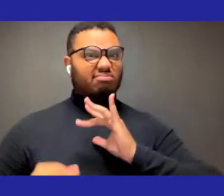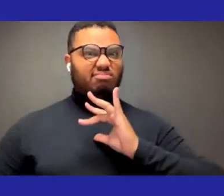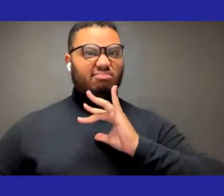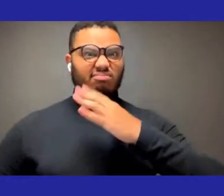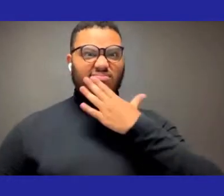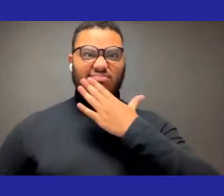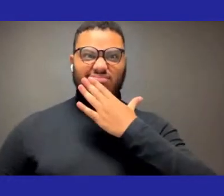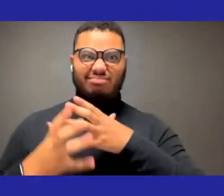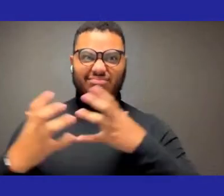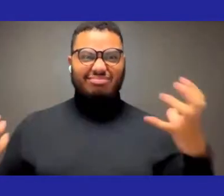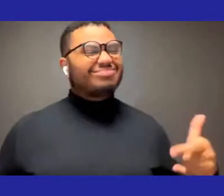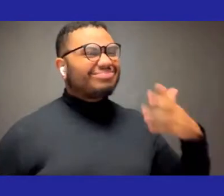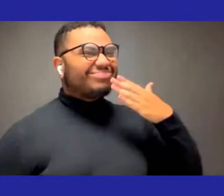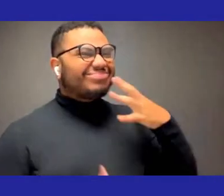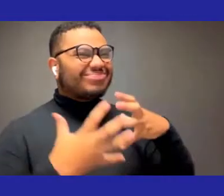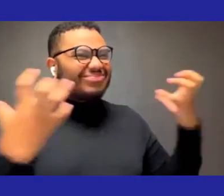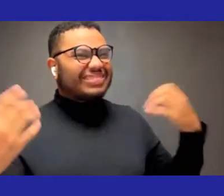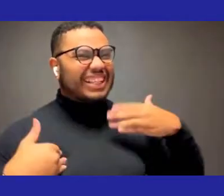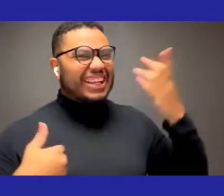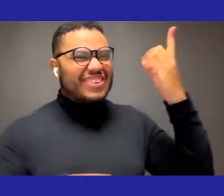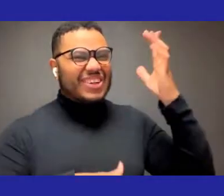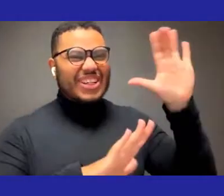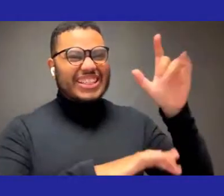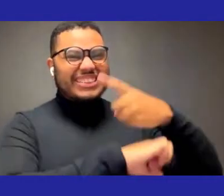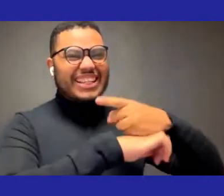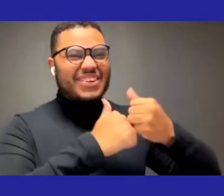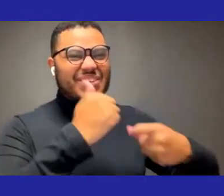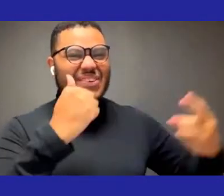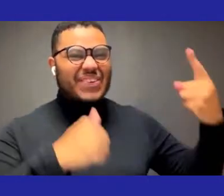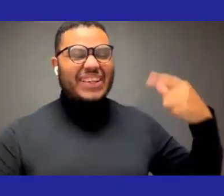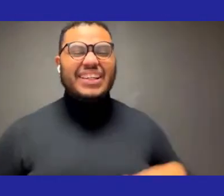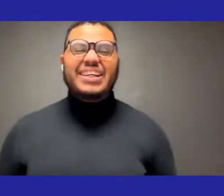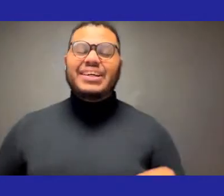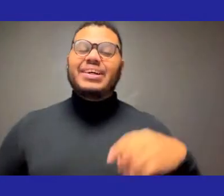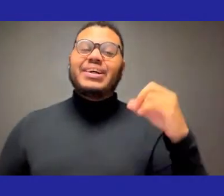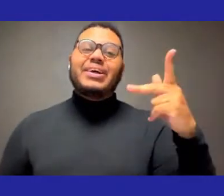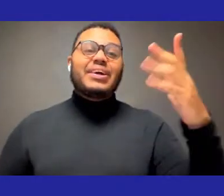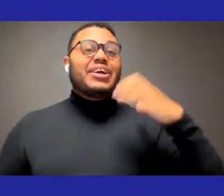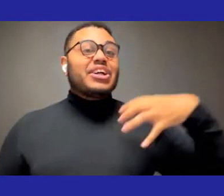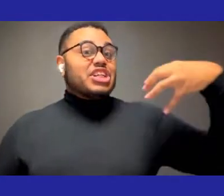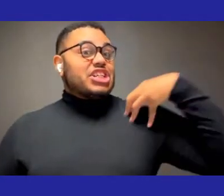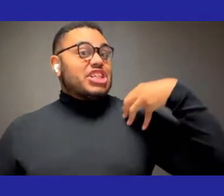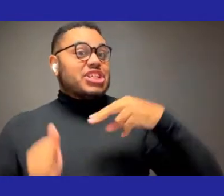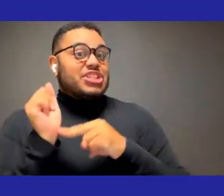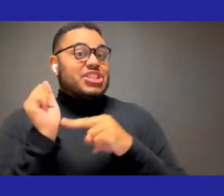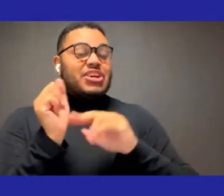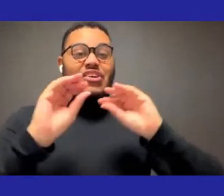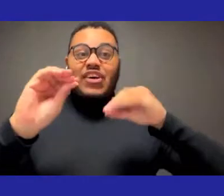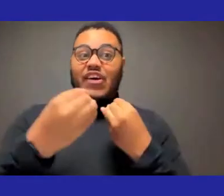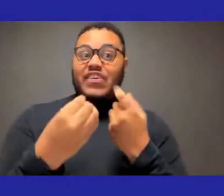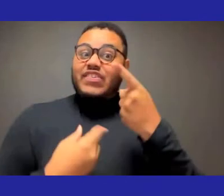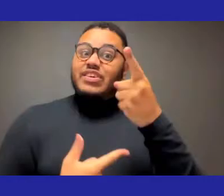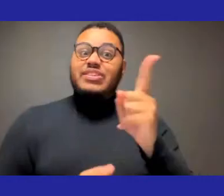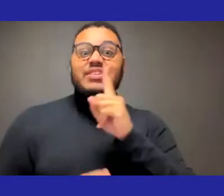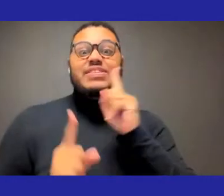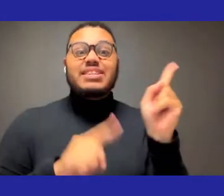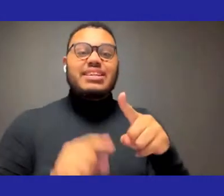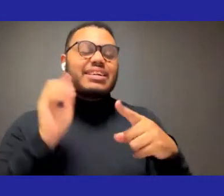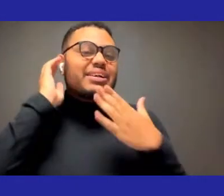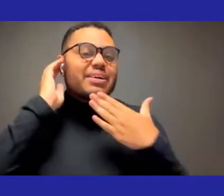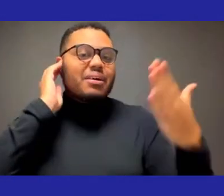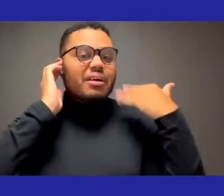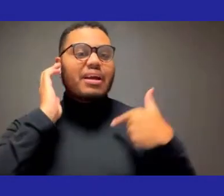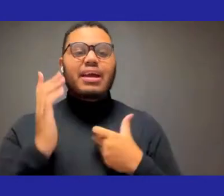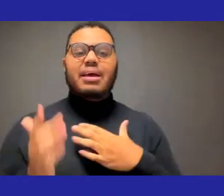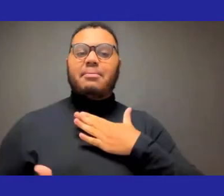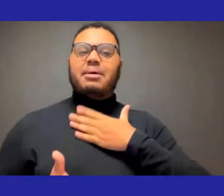you very much. Have a great Appreciate it. day, Thank you. everybody. All right, and now we have our Chief Nursing Officer report, Dr. Sineas. Sure. Good morning. I'm pleased to share a report